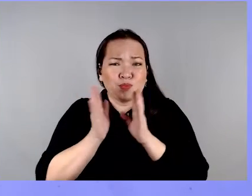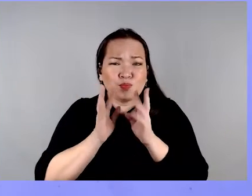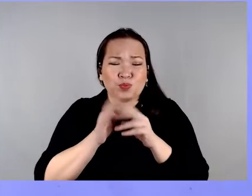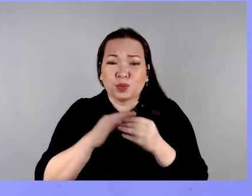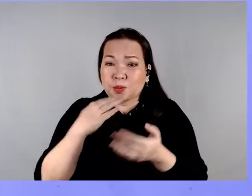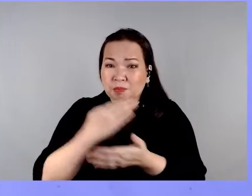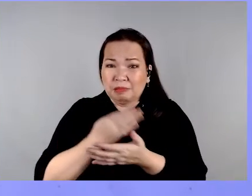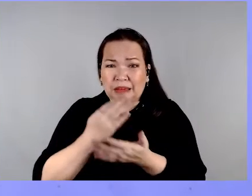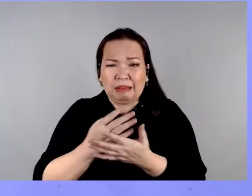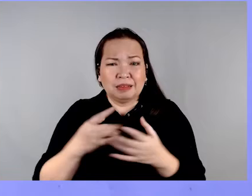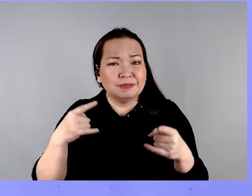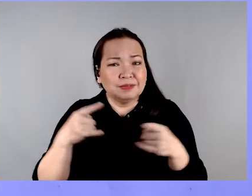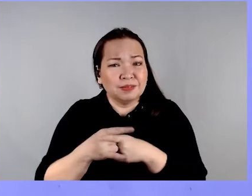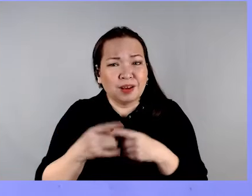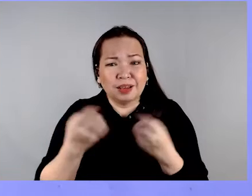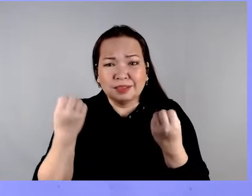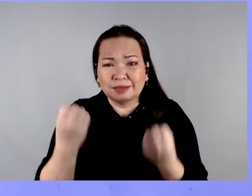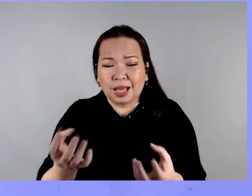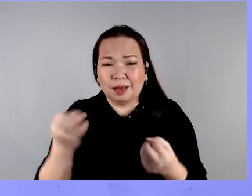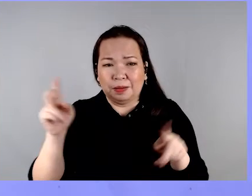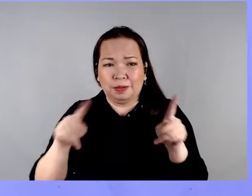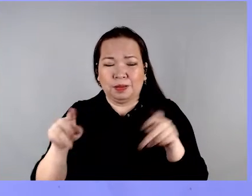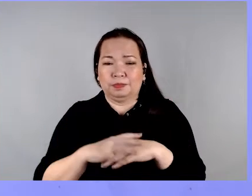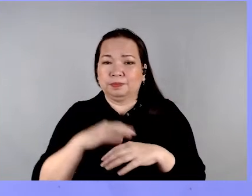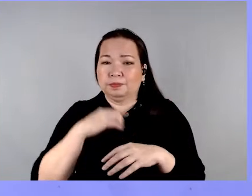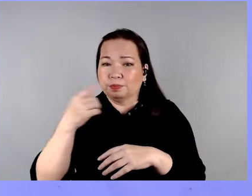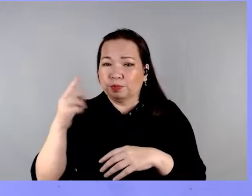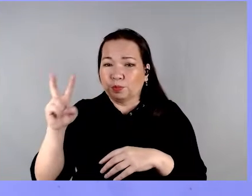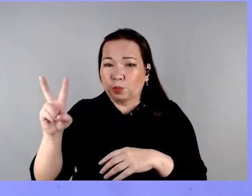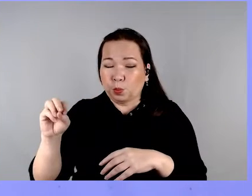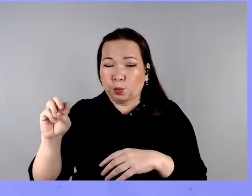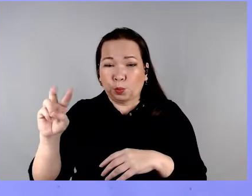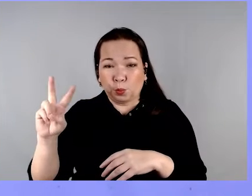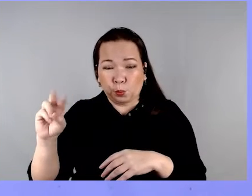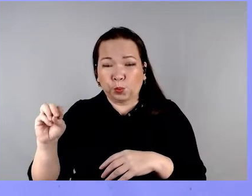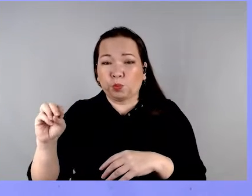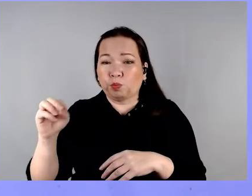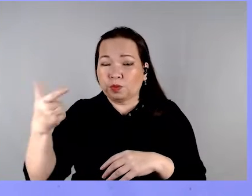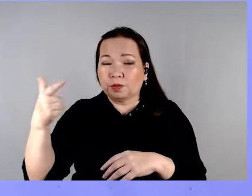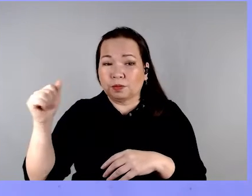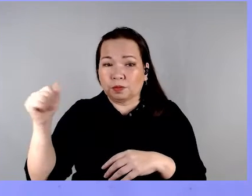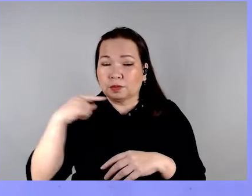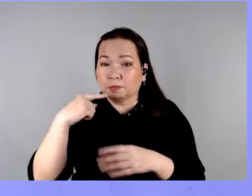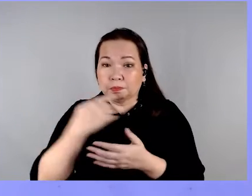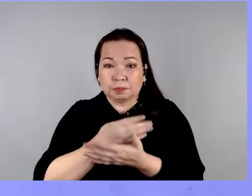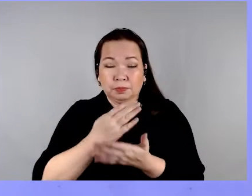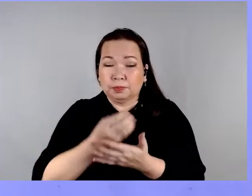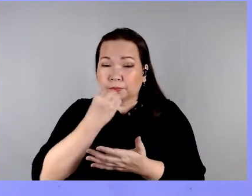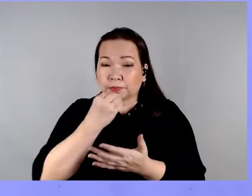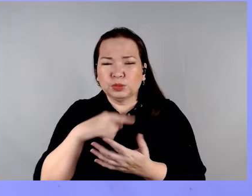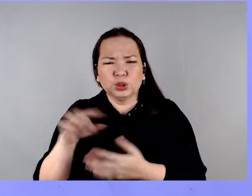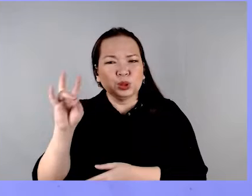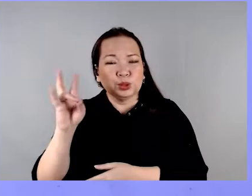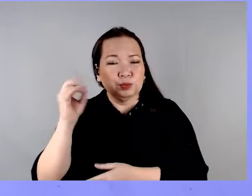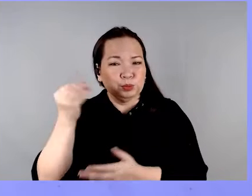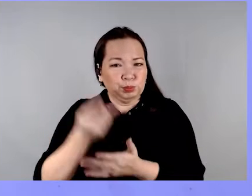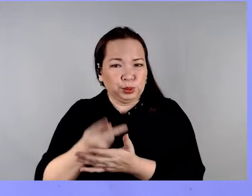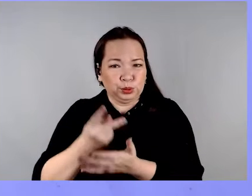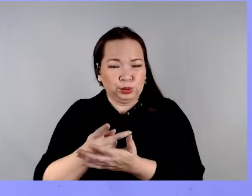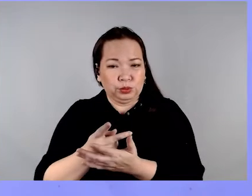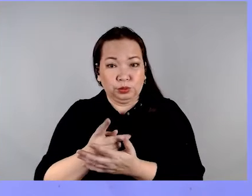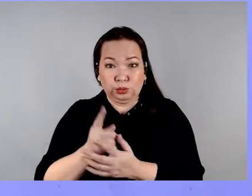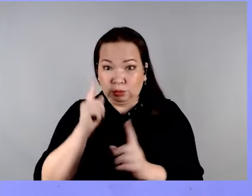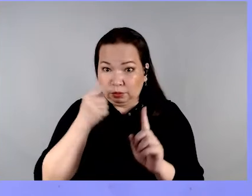also limited. In the 2020 General Appropriations Act, the daily budget for meals per PDL amounts to only